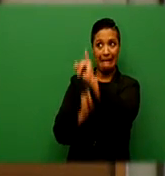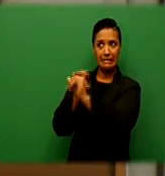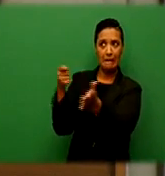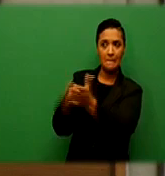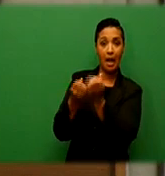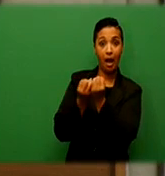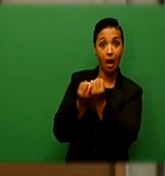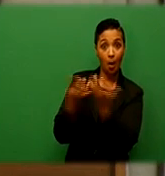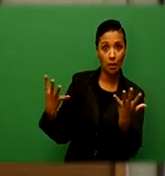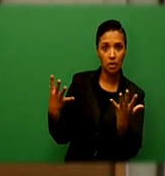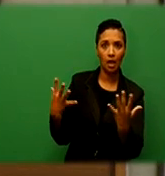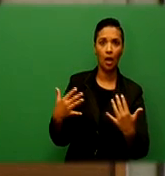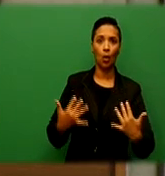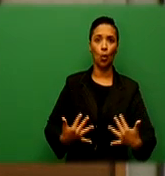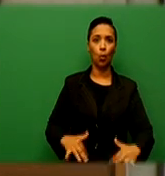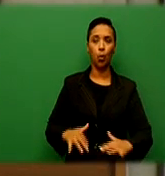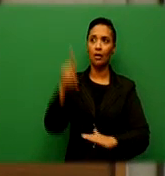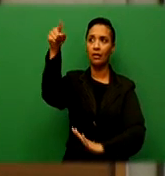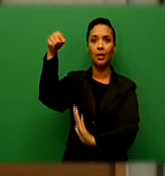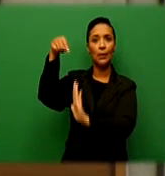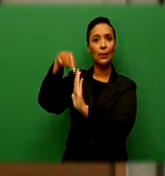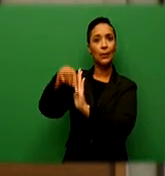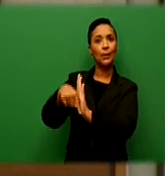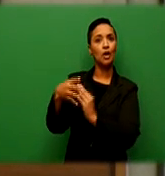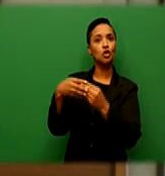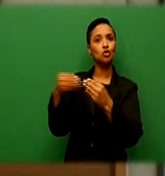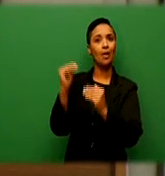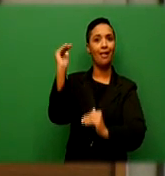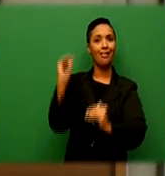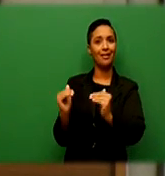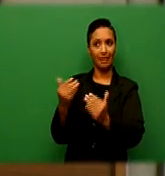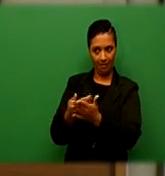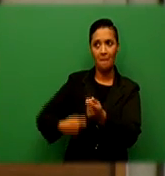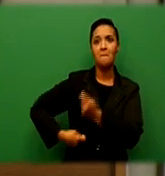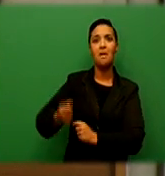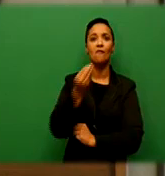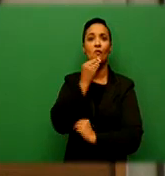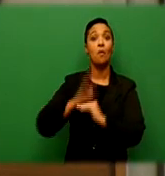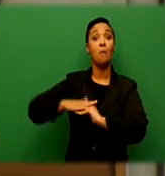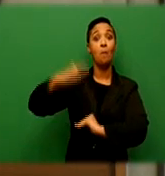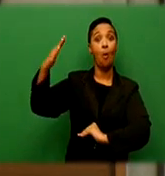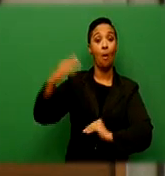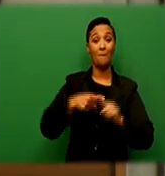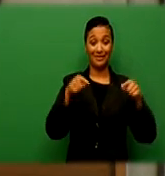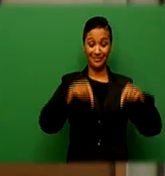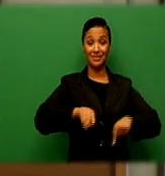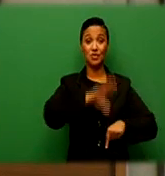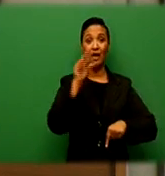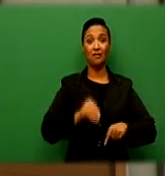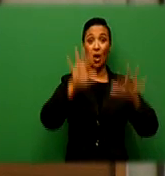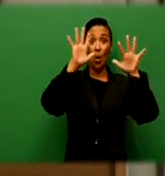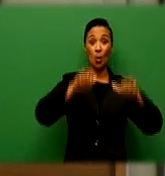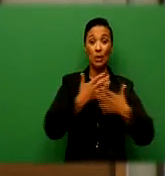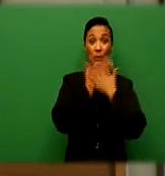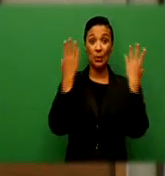prices had actually declined in dollar terms. We had drought here, but you would